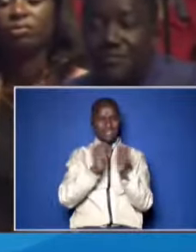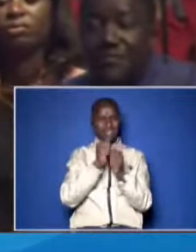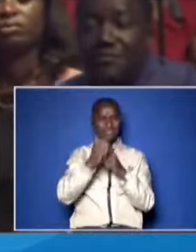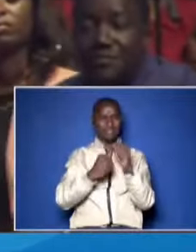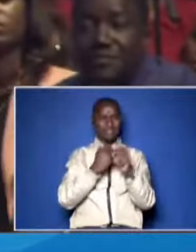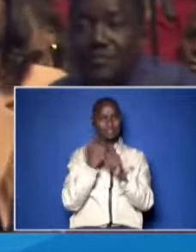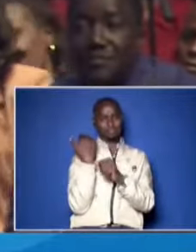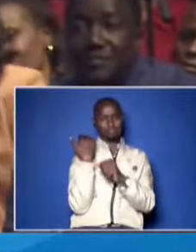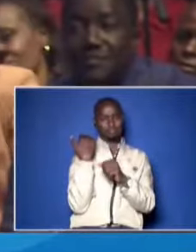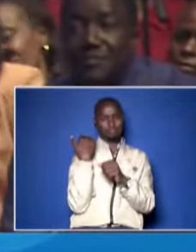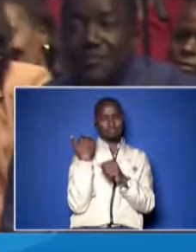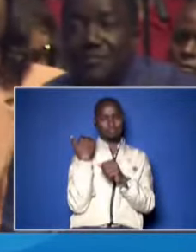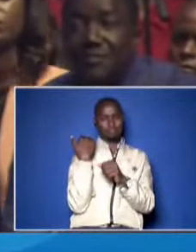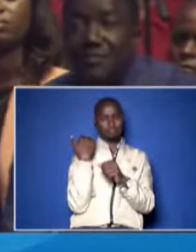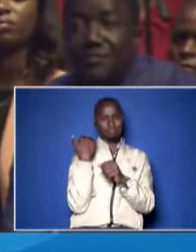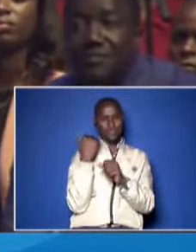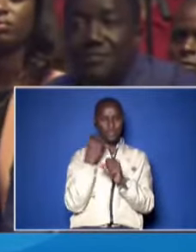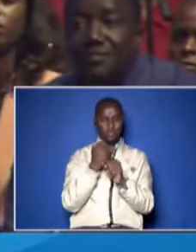doing